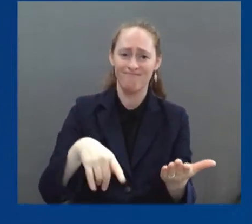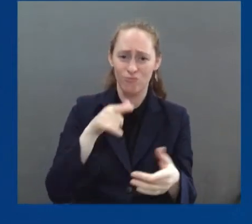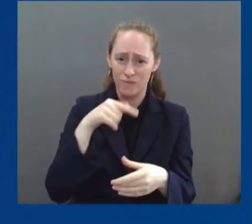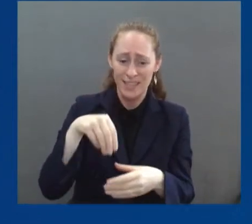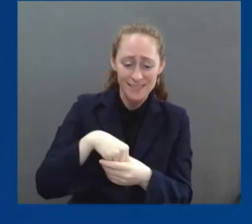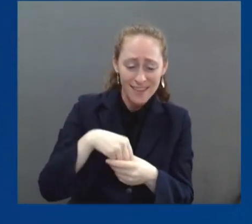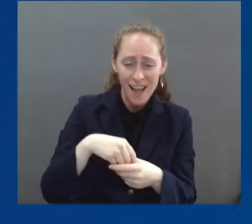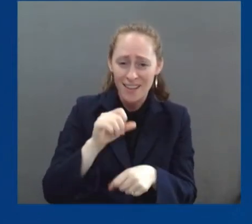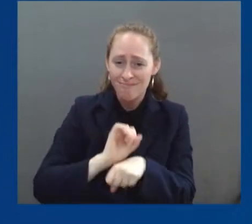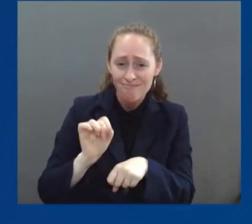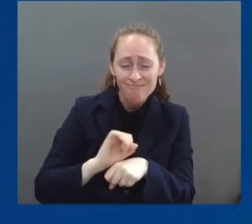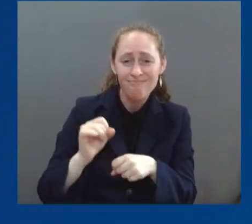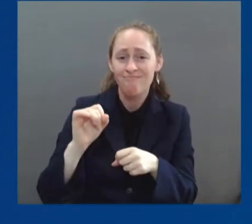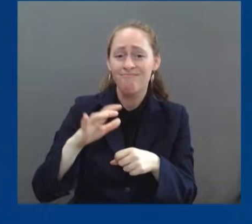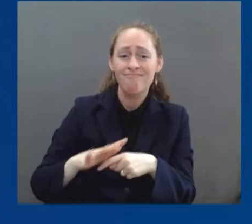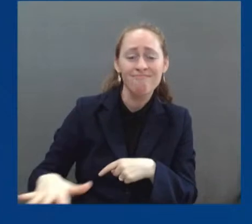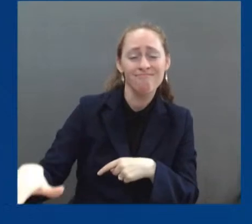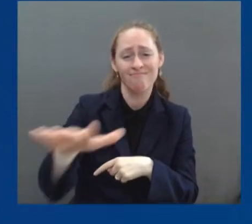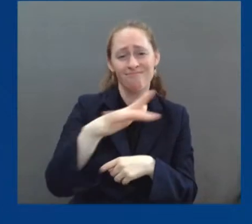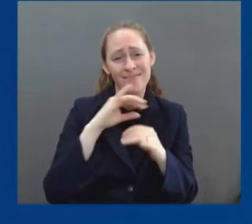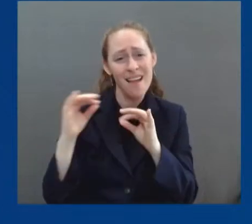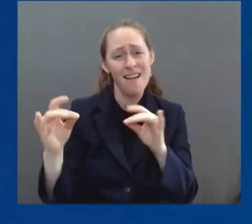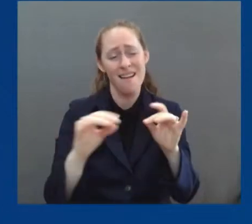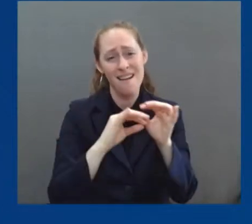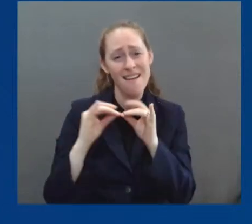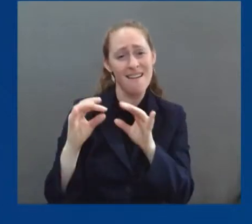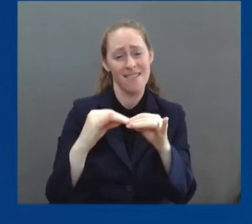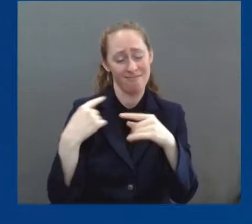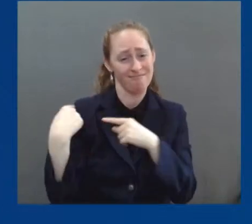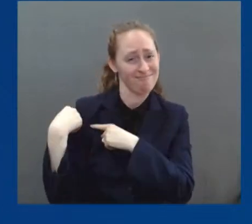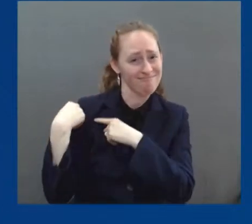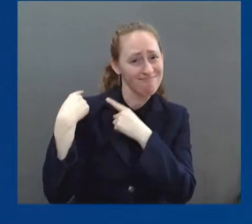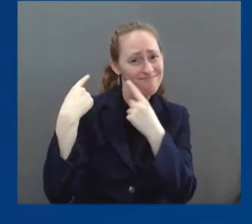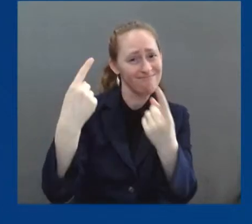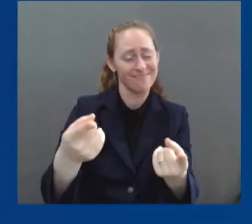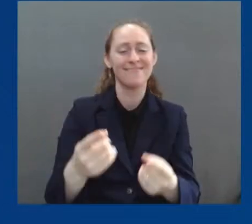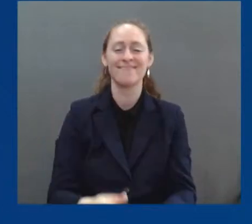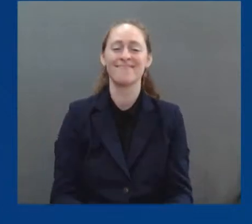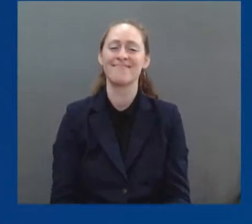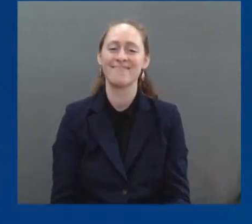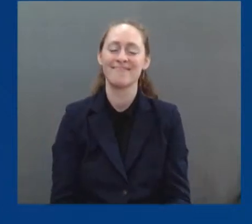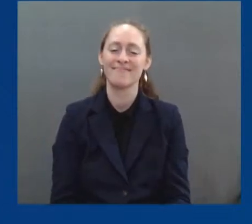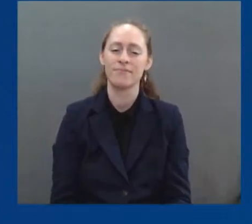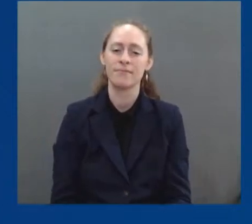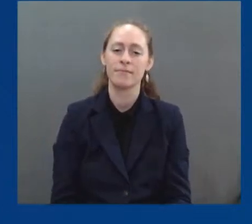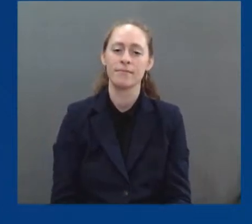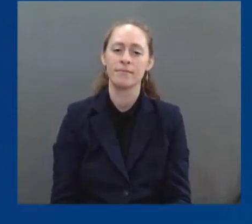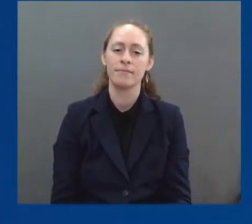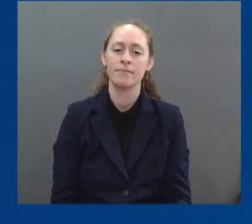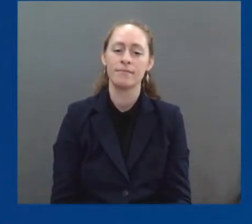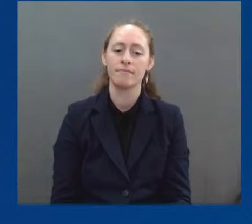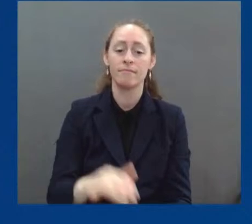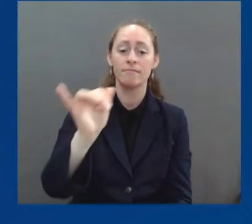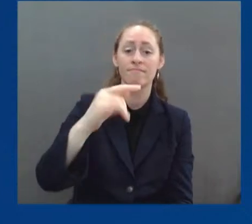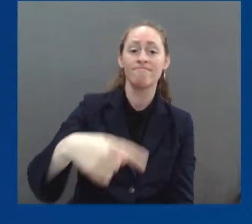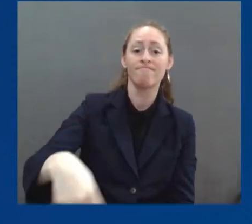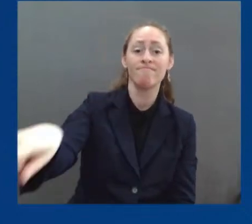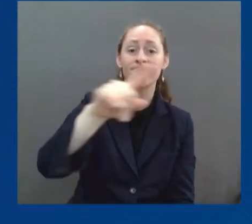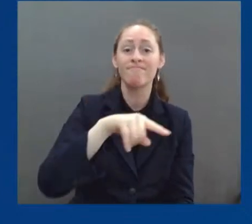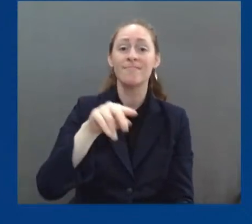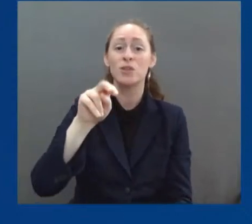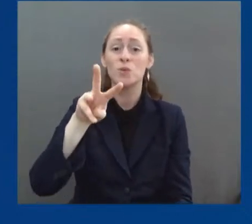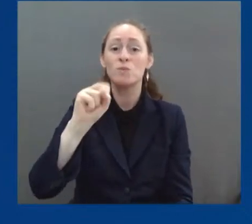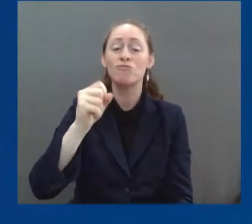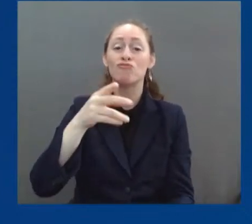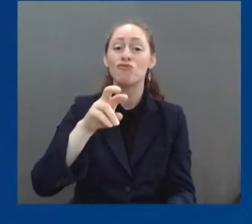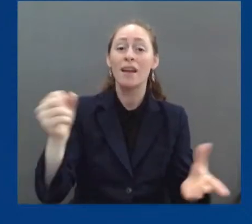and importantly, to the members of the press, as always, thank you for joining these briefings, asking the questions you asked, and most